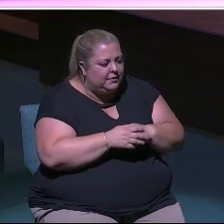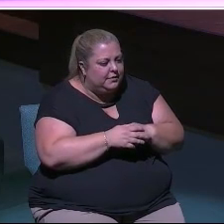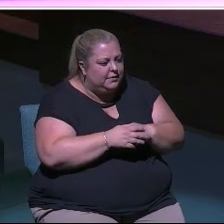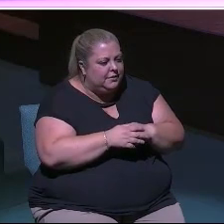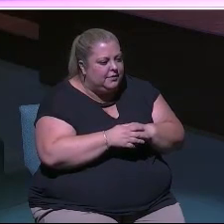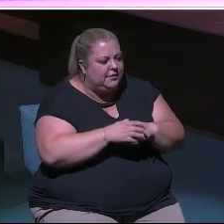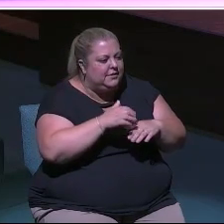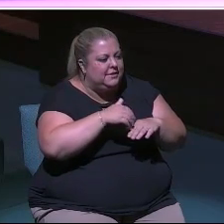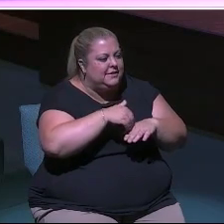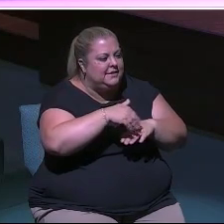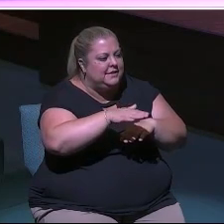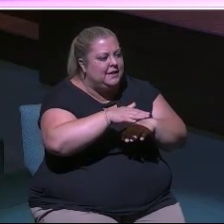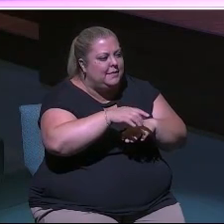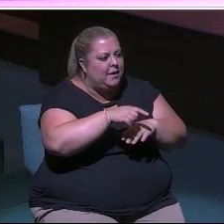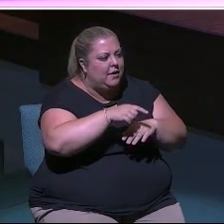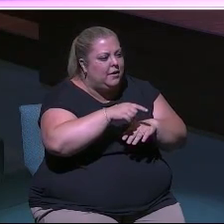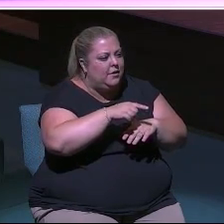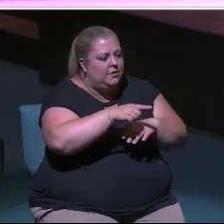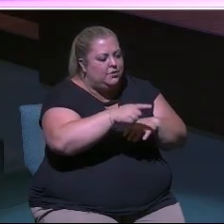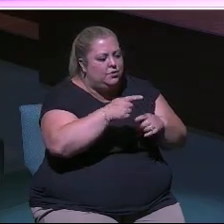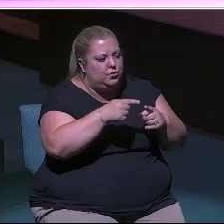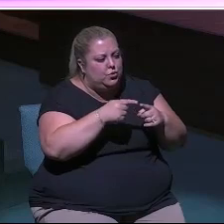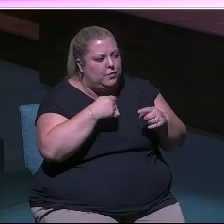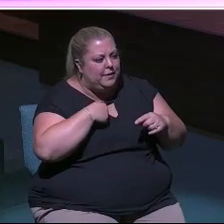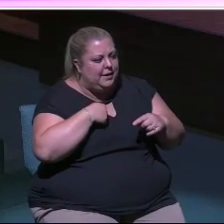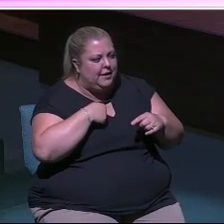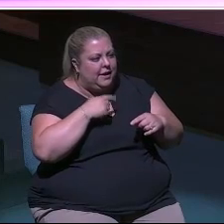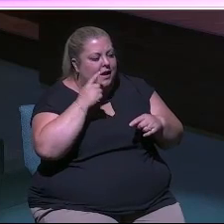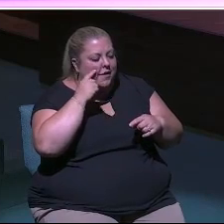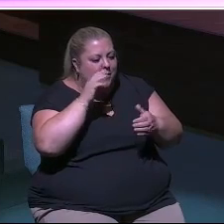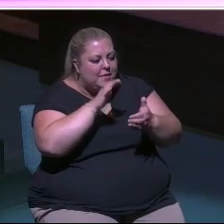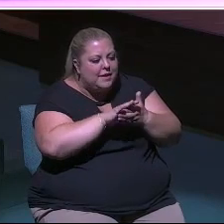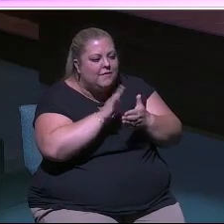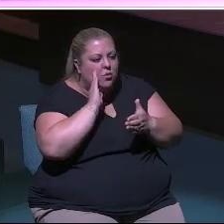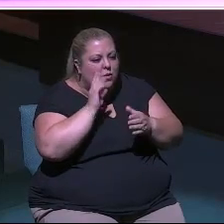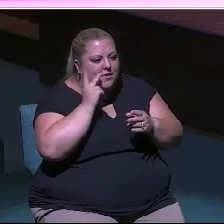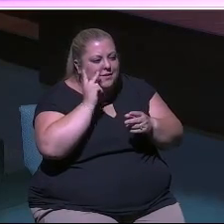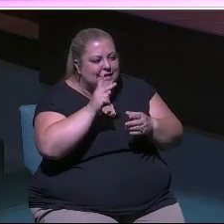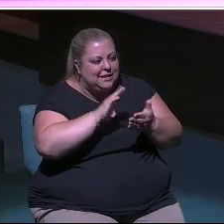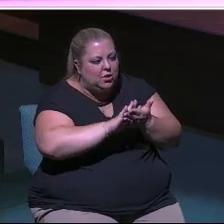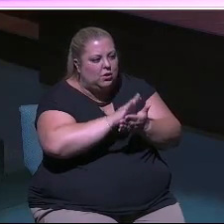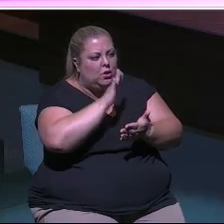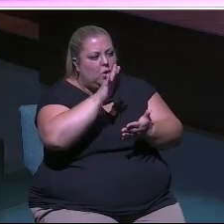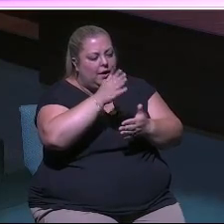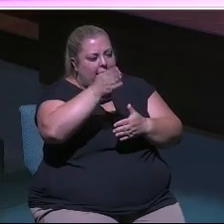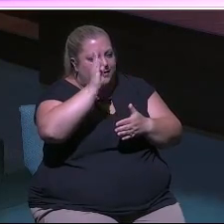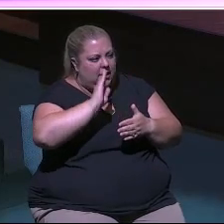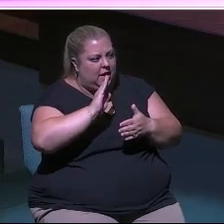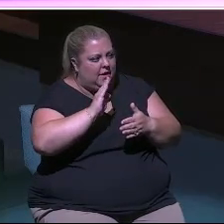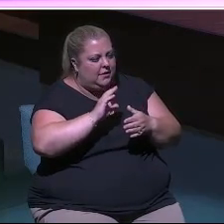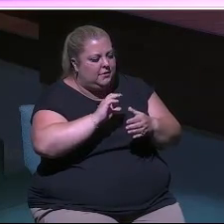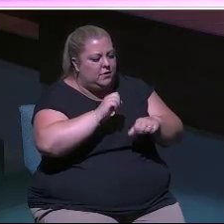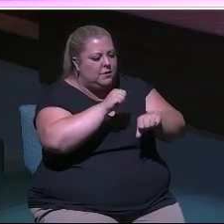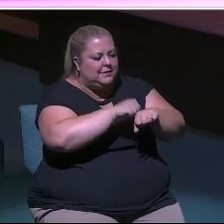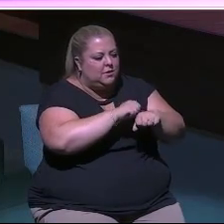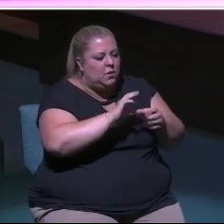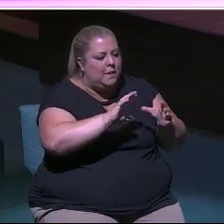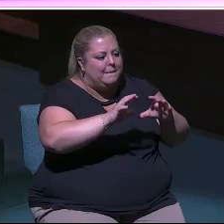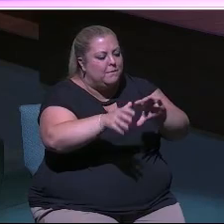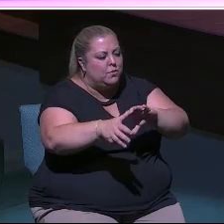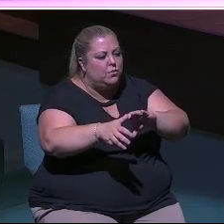thee, that if thou wouldest believe, thou shouldest see the glory of God? They took away the stone from the place where the dead was